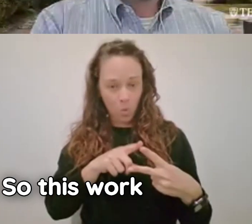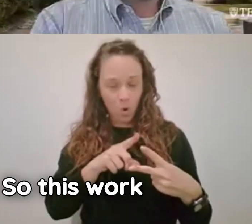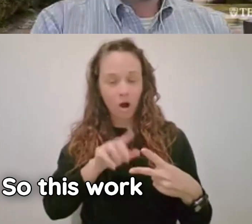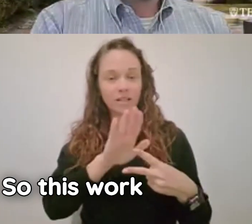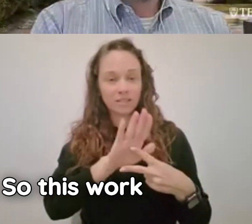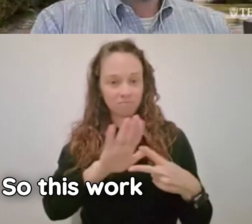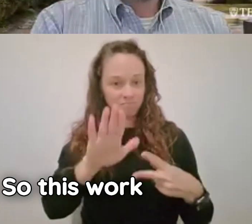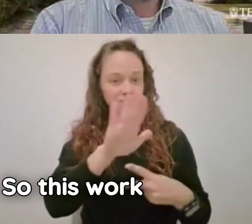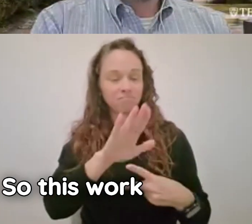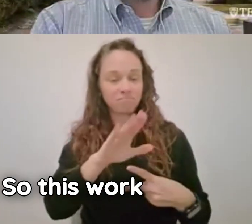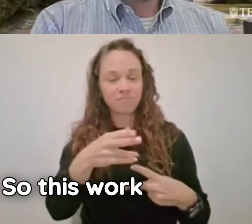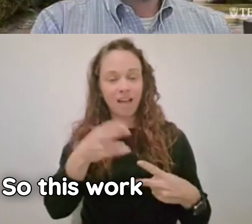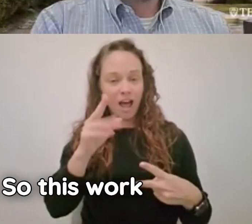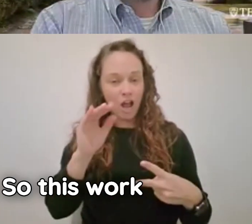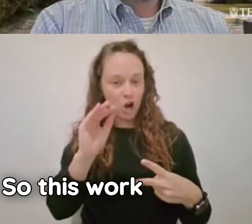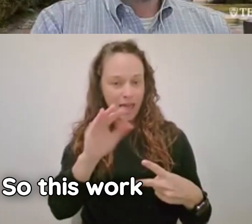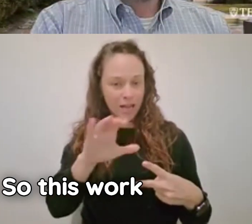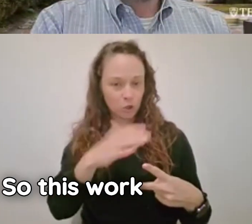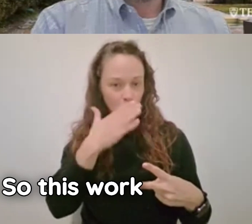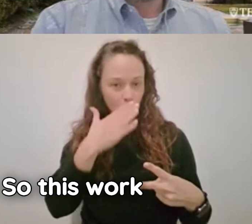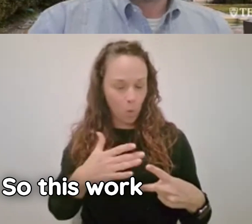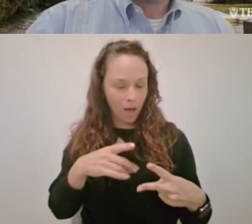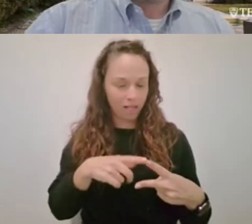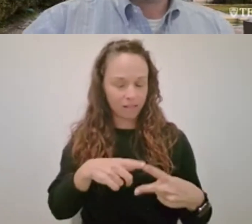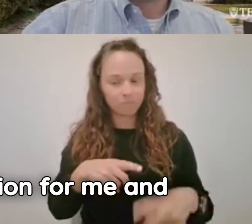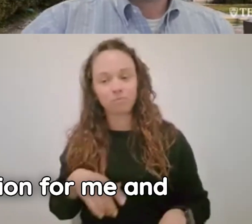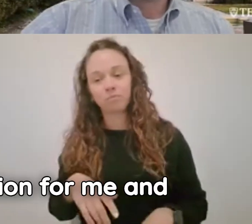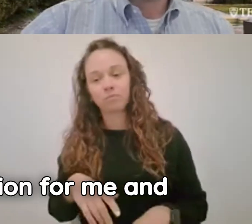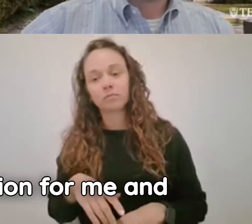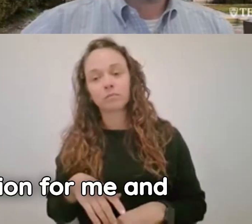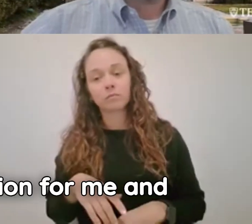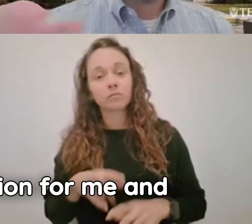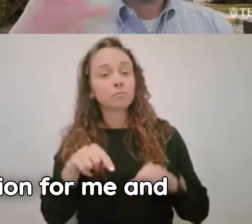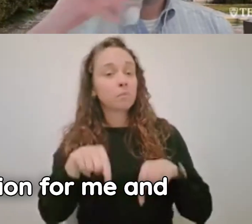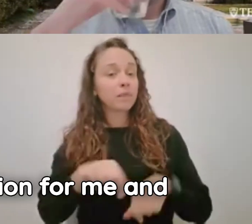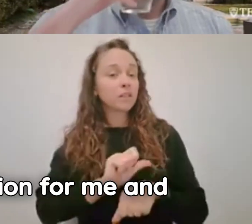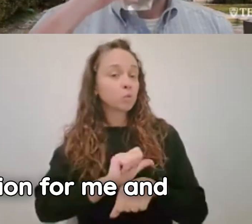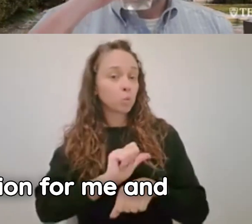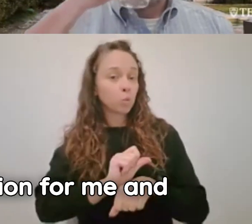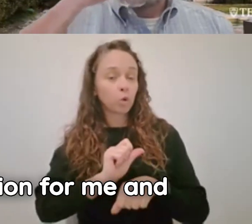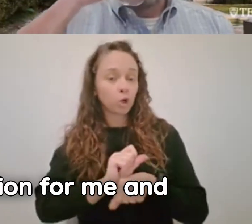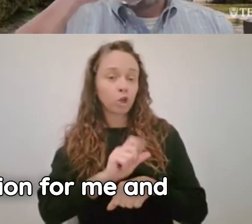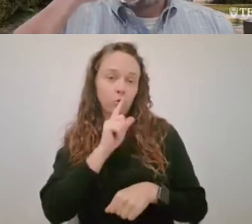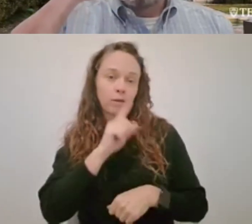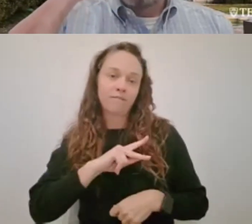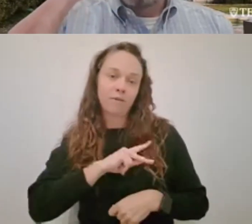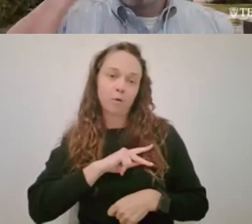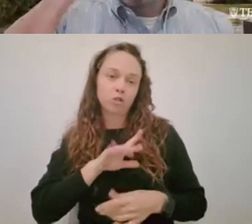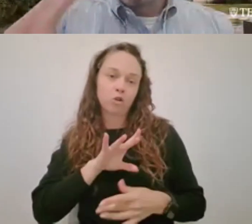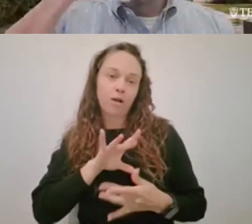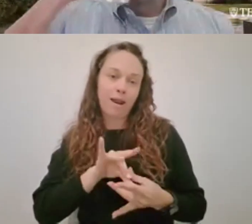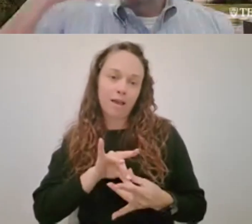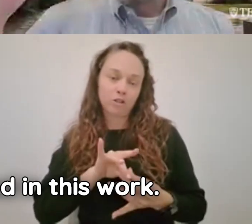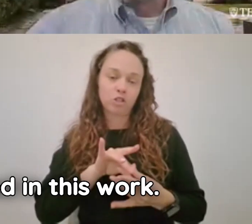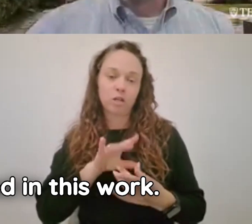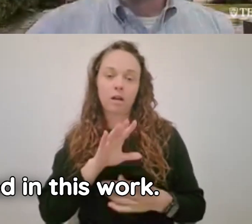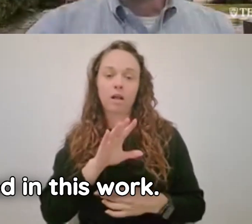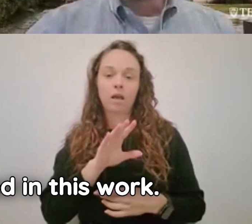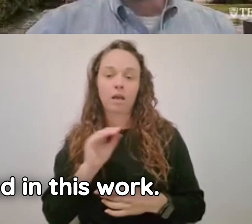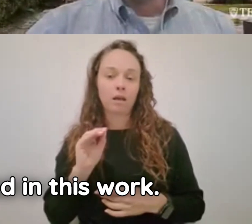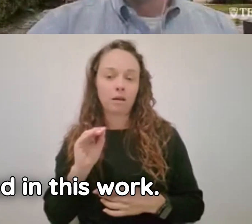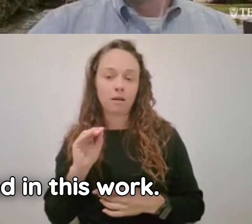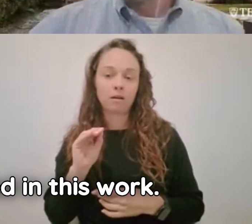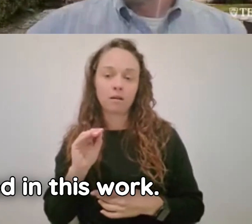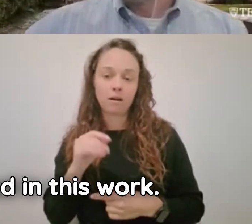institution and doing really well. So this work was a personal connection for me, and